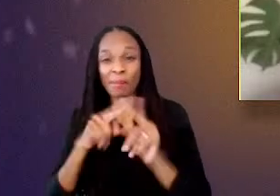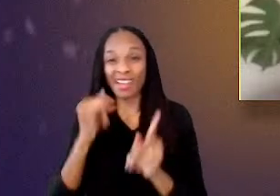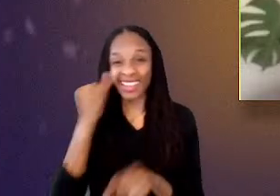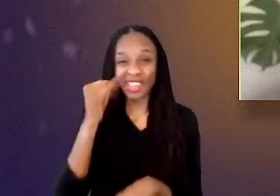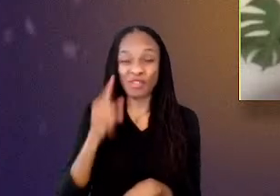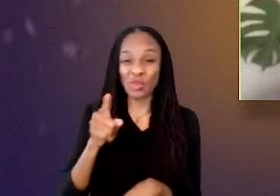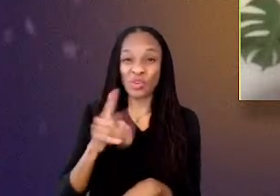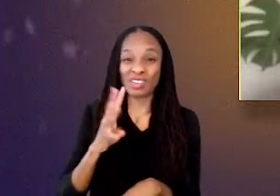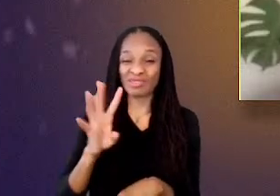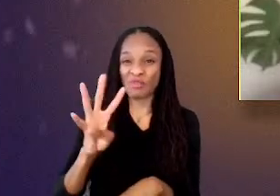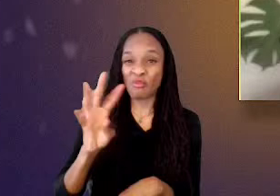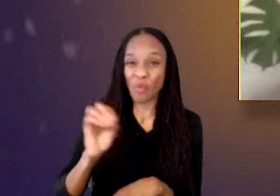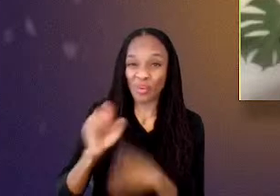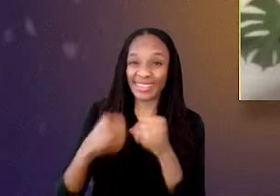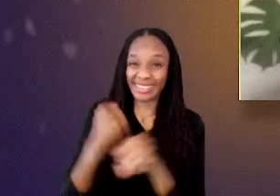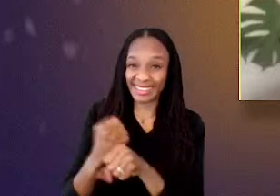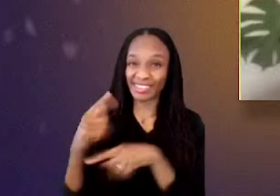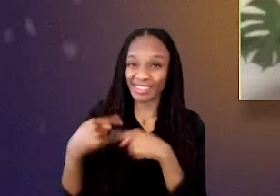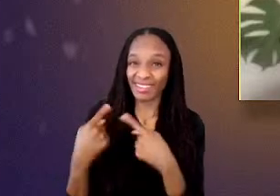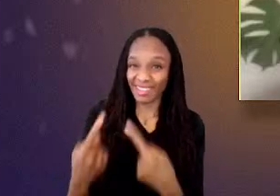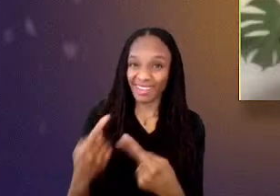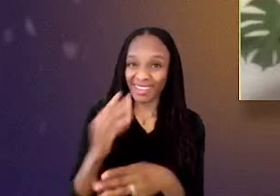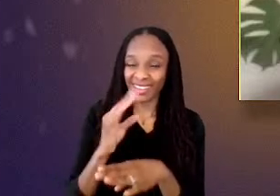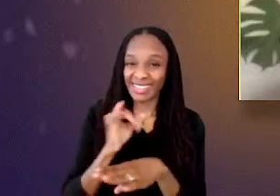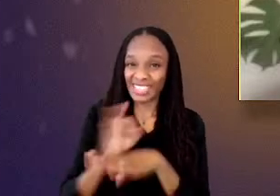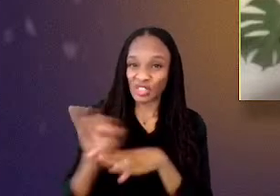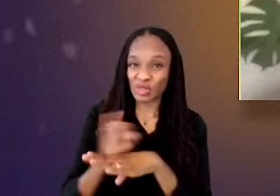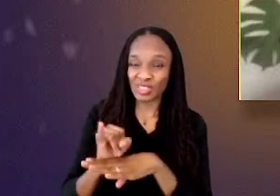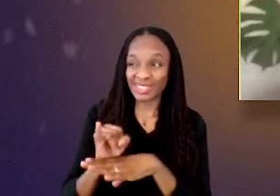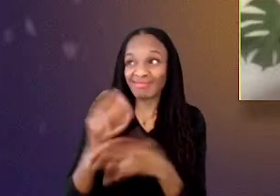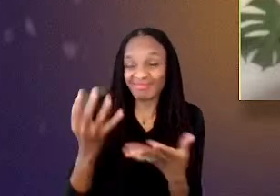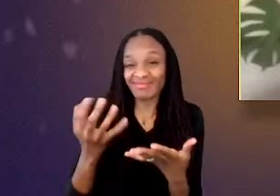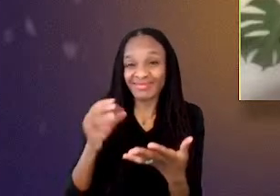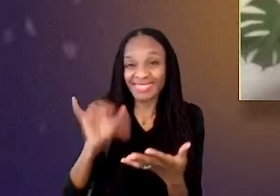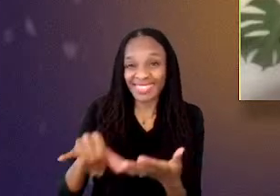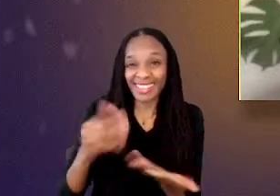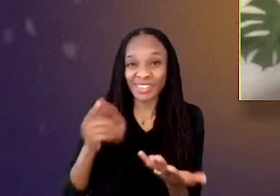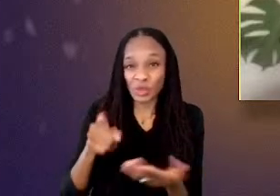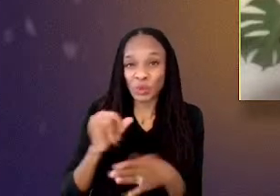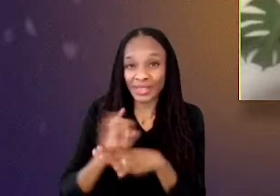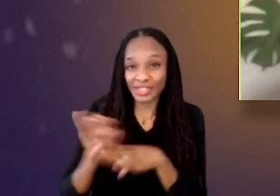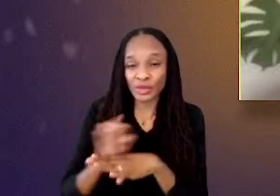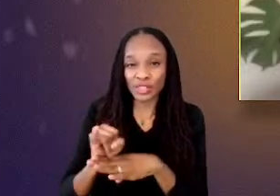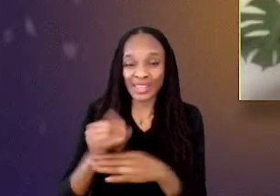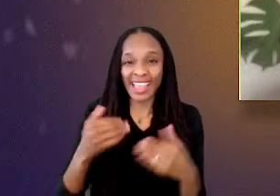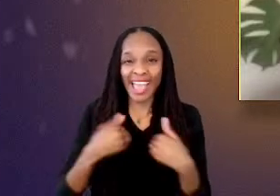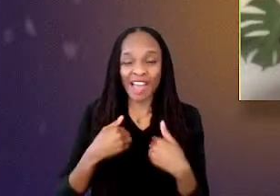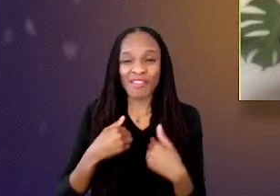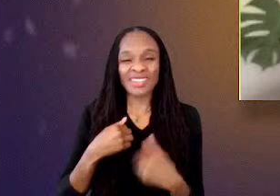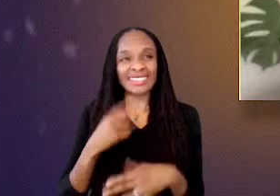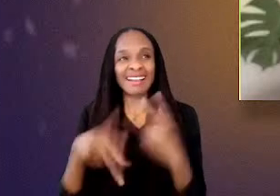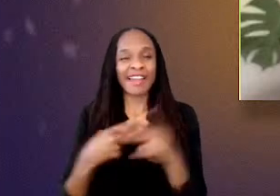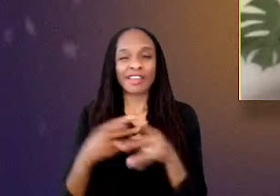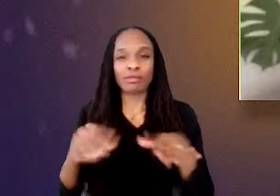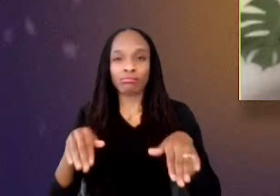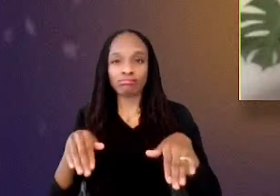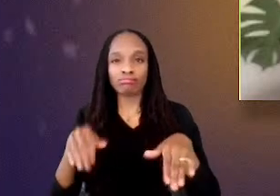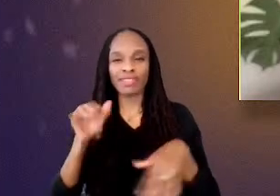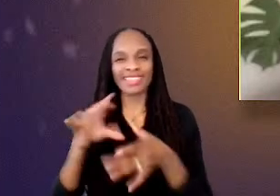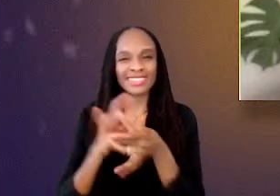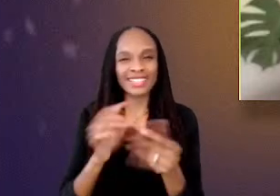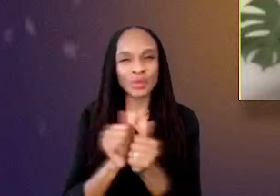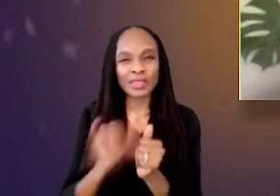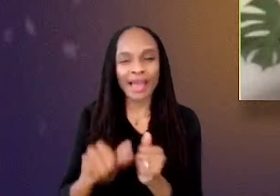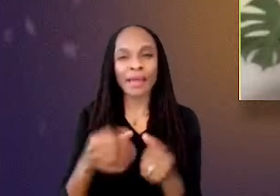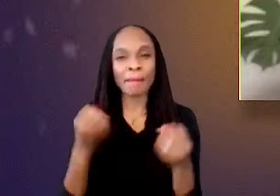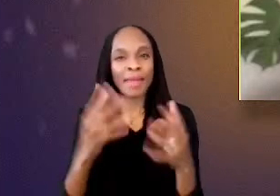you're an institution, right? There's inertia that is attached to it. And, you know, a lot of, especially the big festivals have